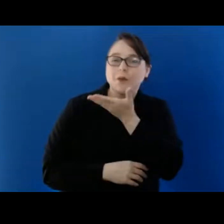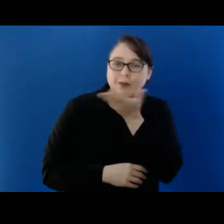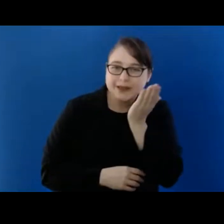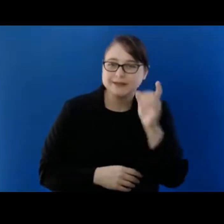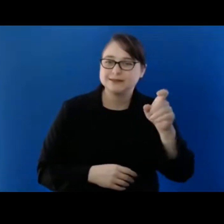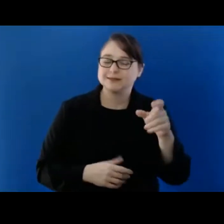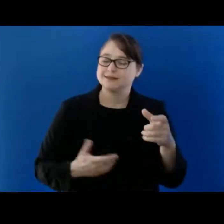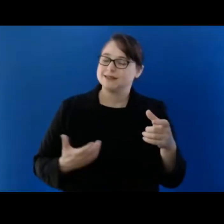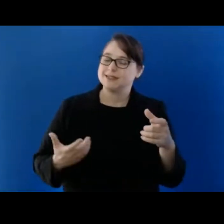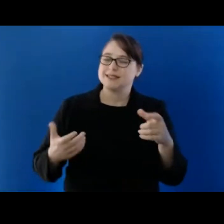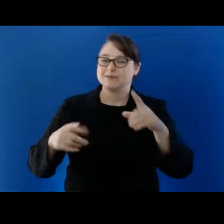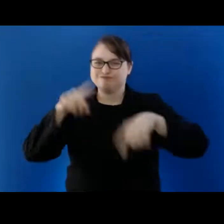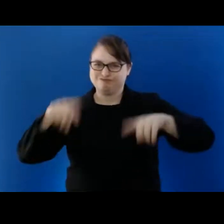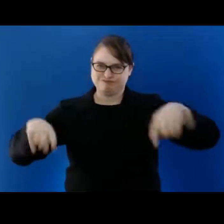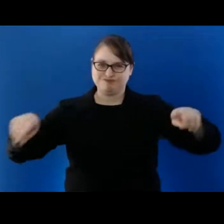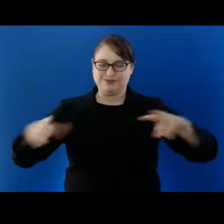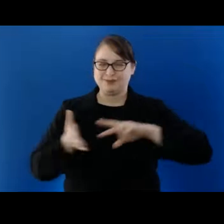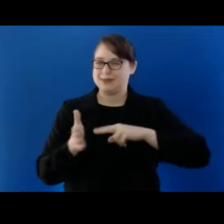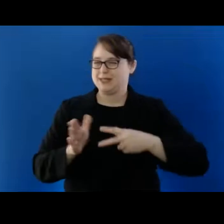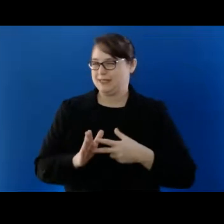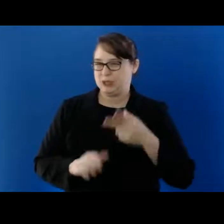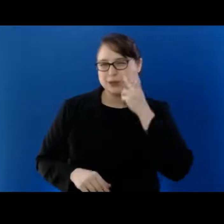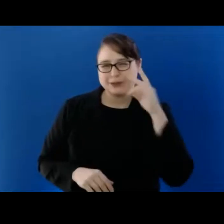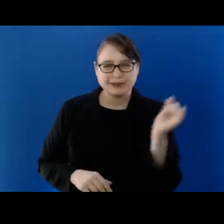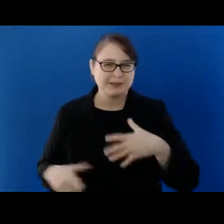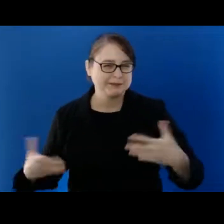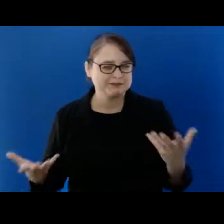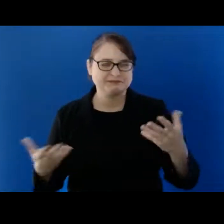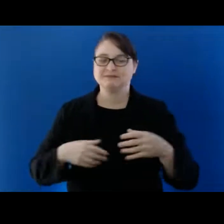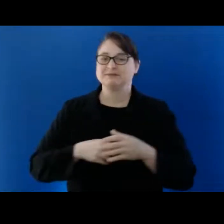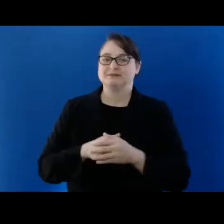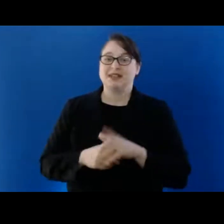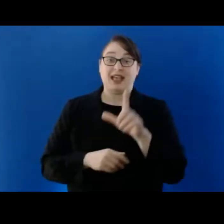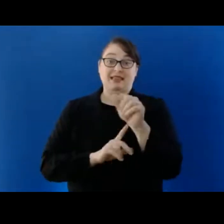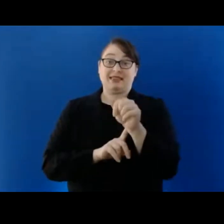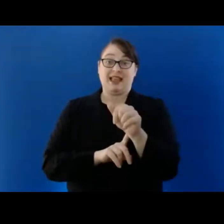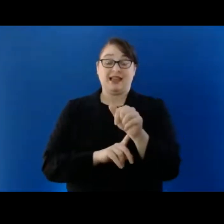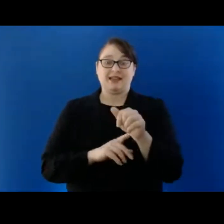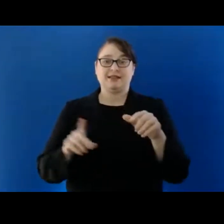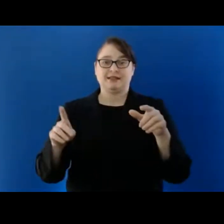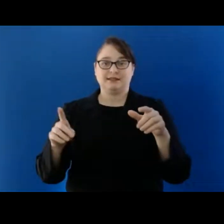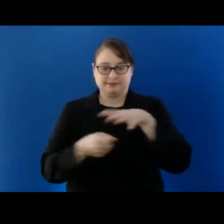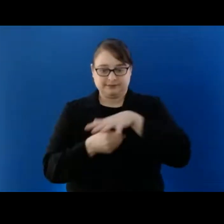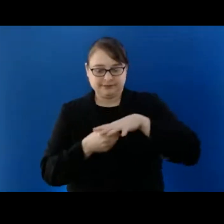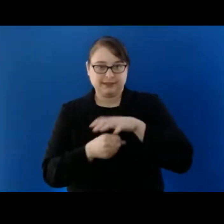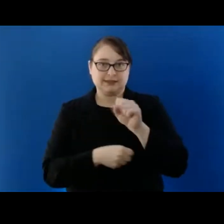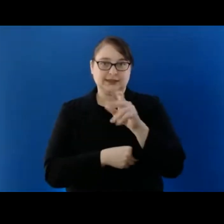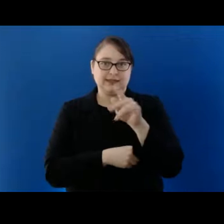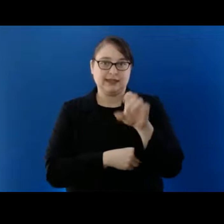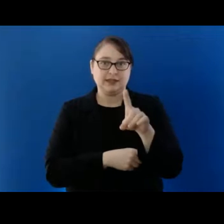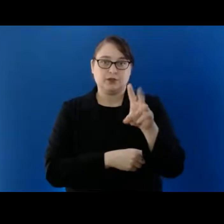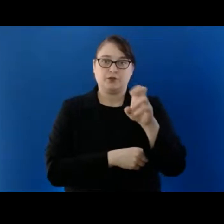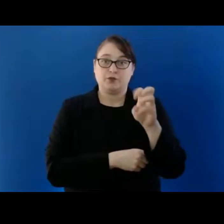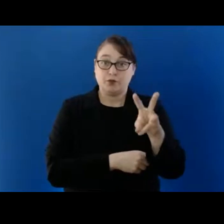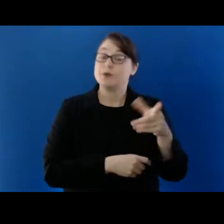various degrees of what homelessness looks like, especially in LA, in the Skid Row area. You have the people on the ground